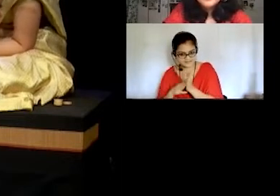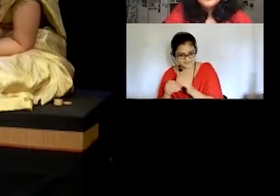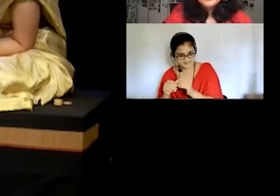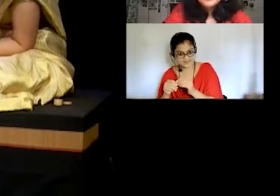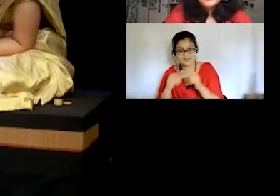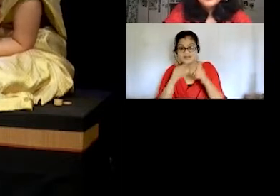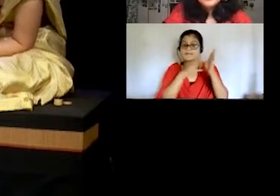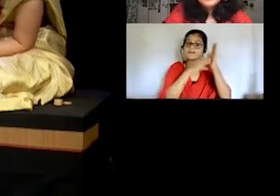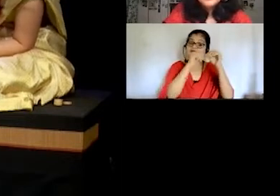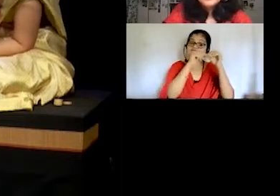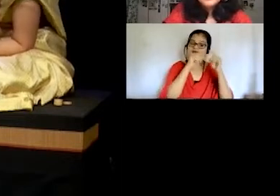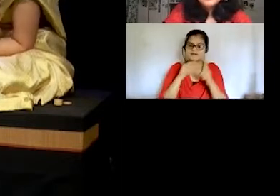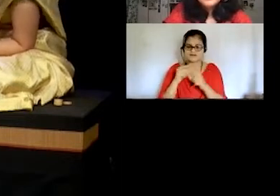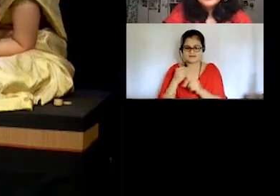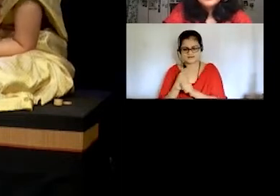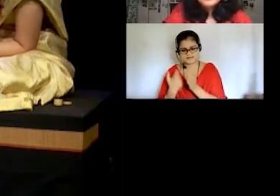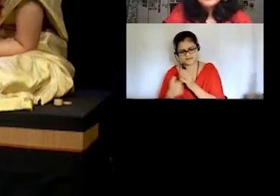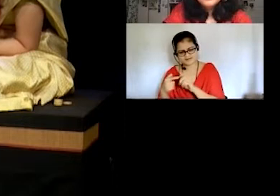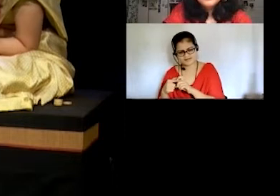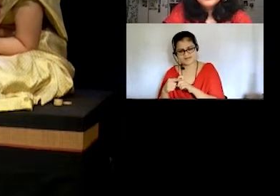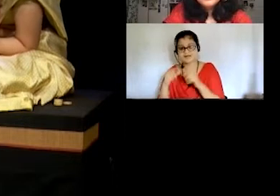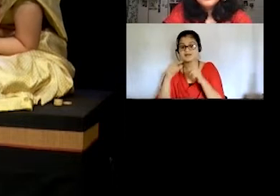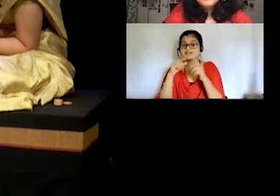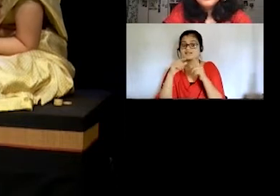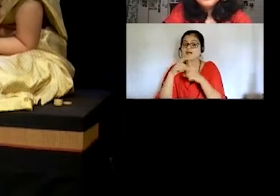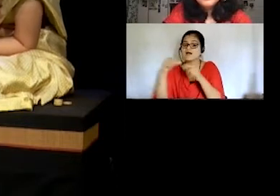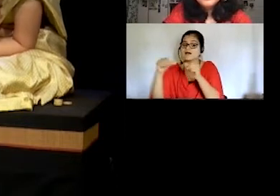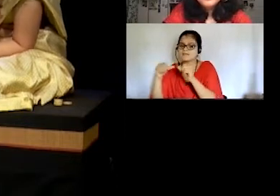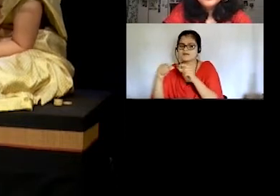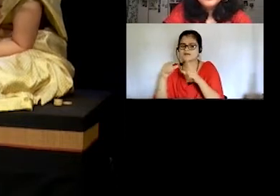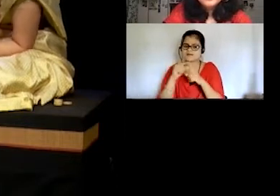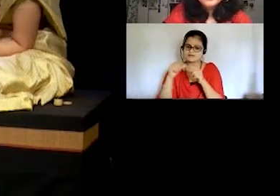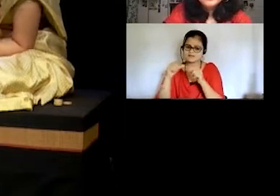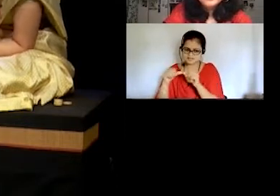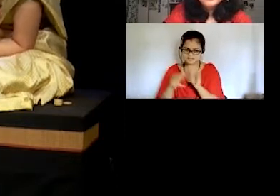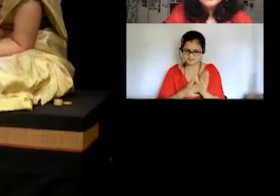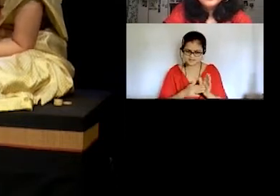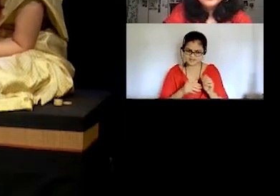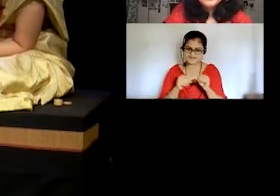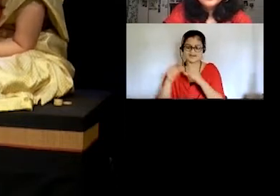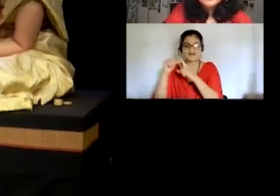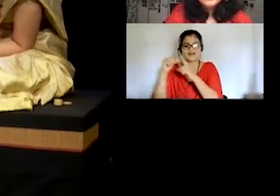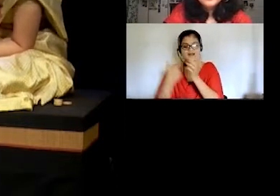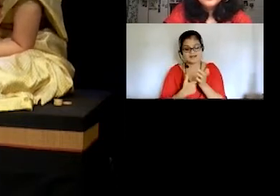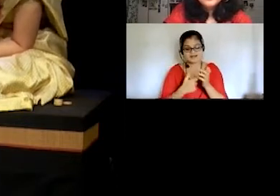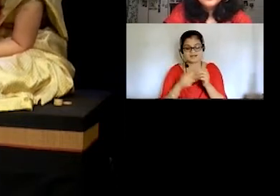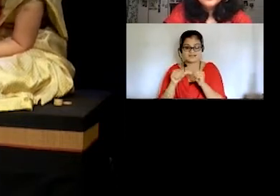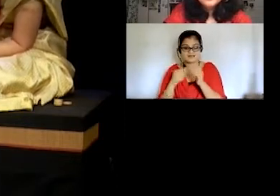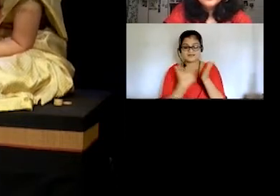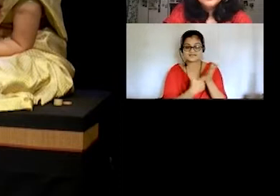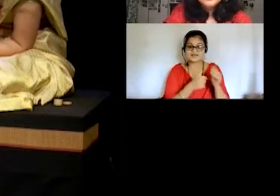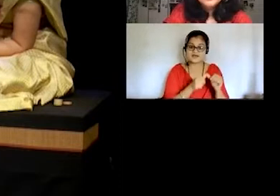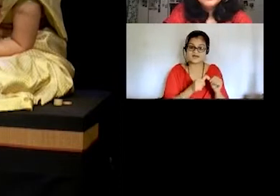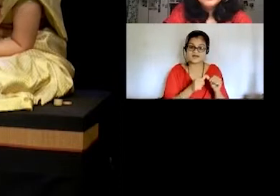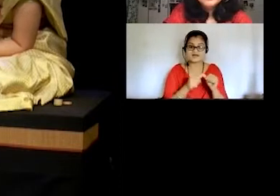ma ga re ga da pa ga ma ga re sa ni